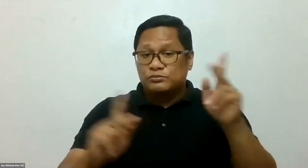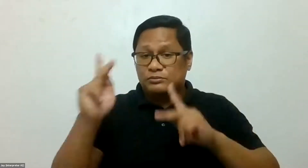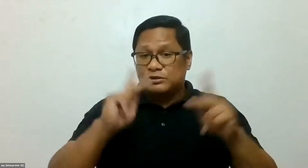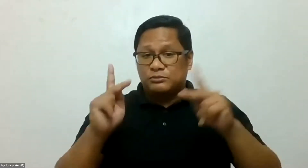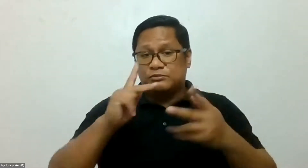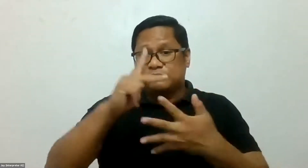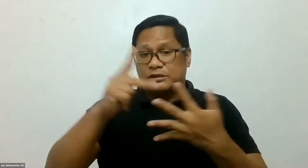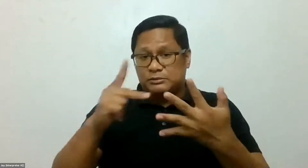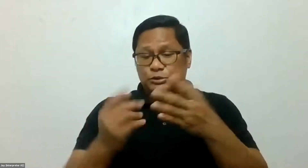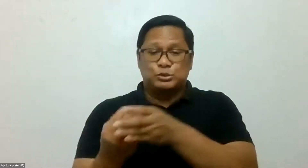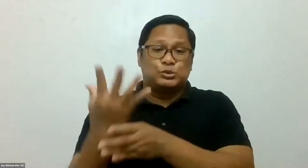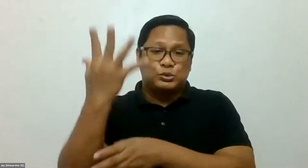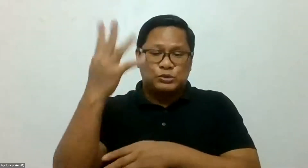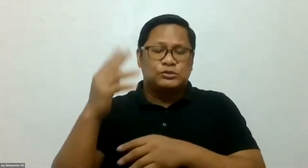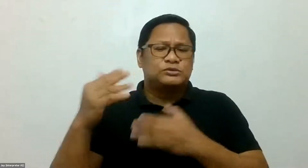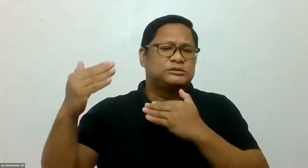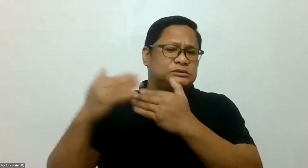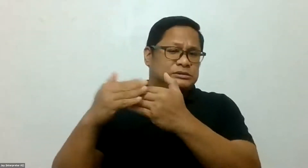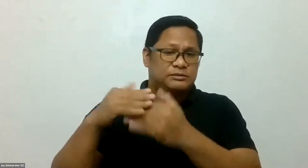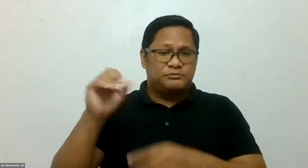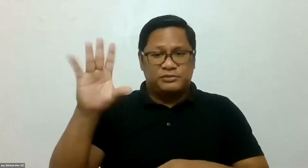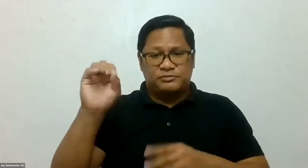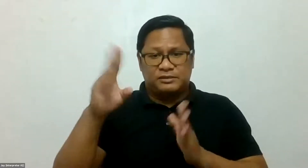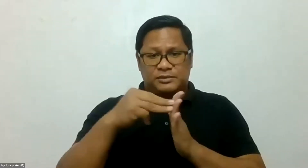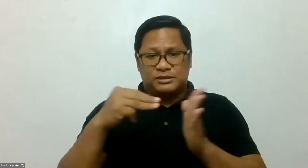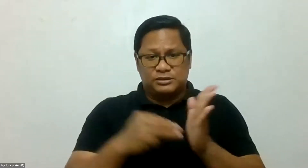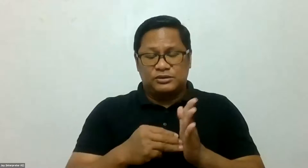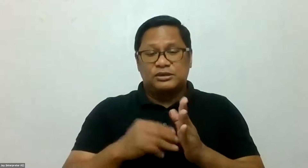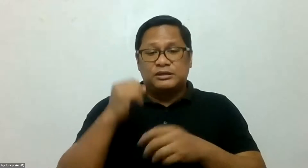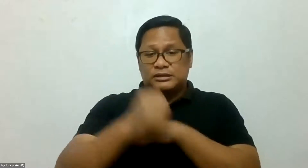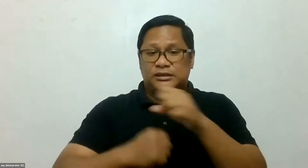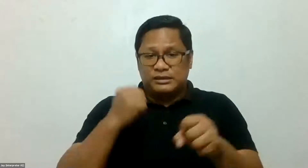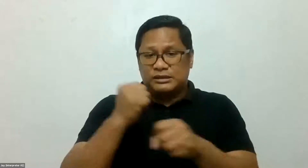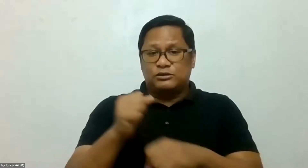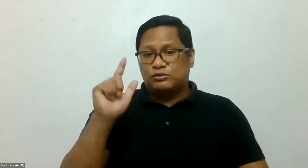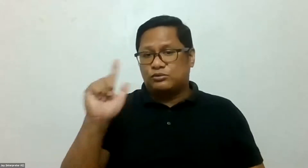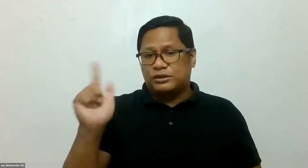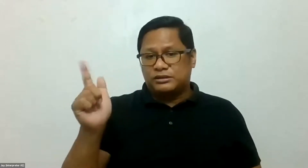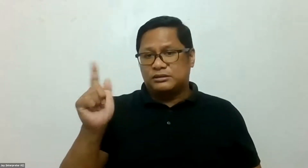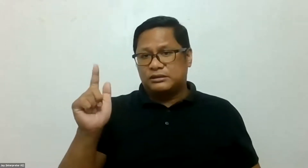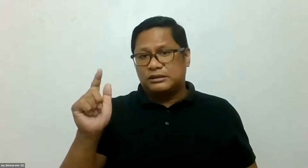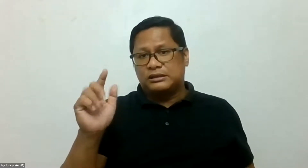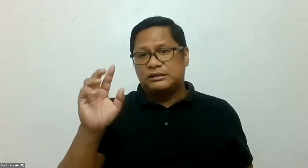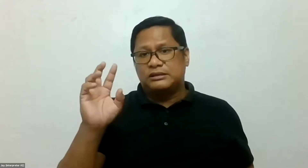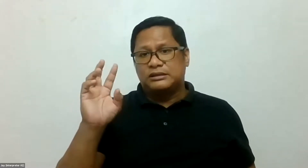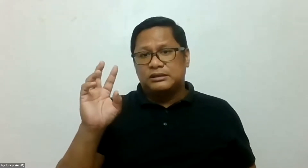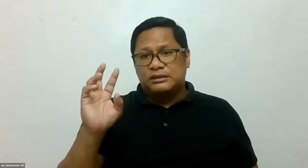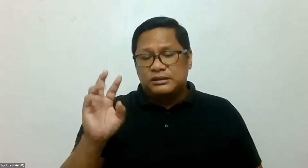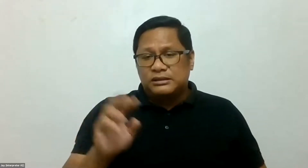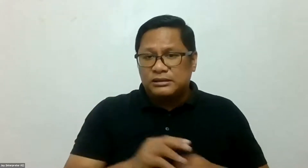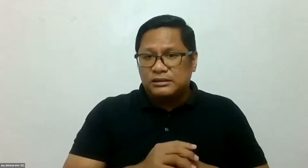will grow to almost 15 million by the year 2050. It must be noted that